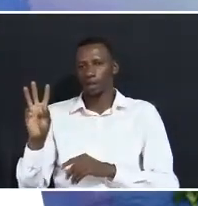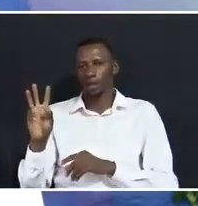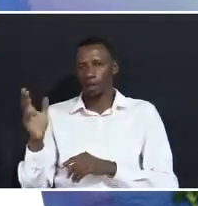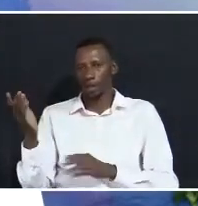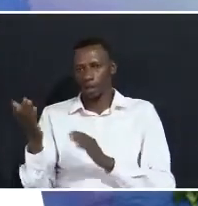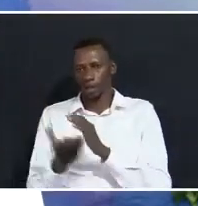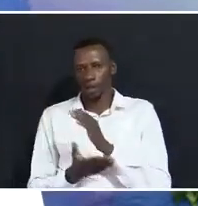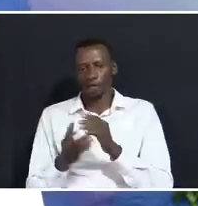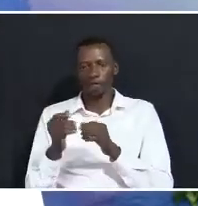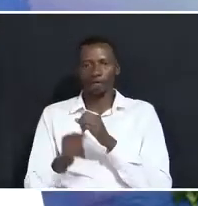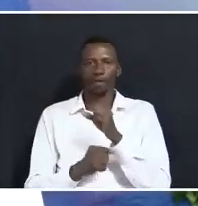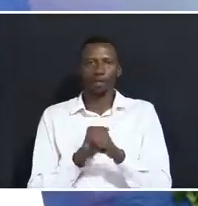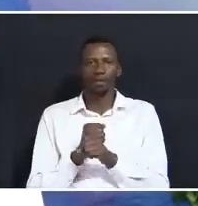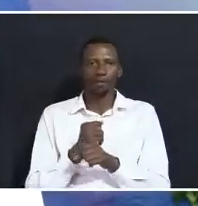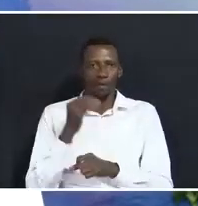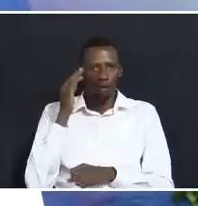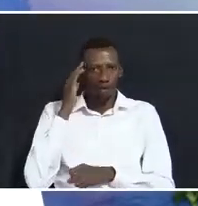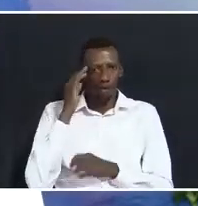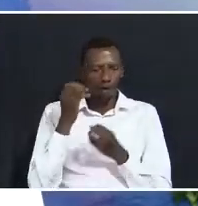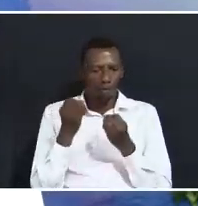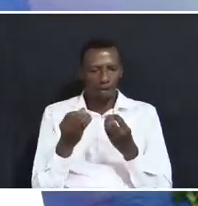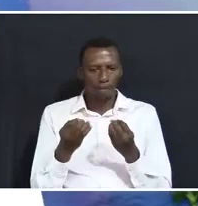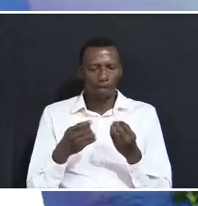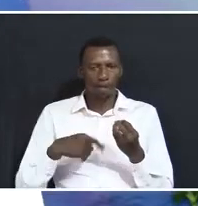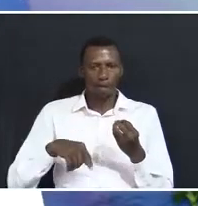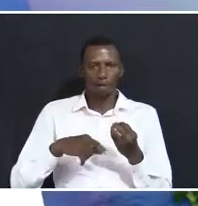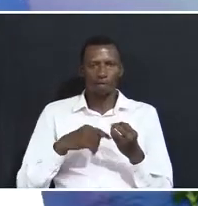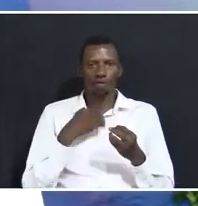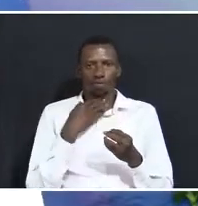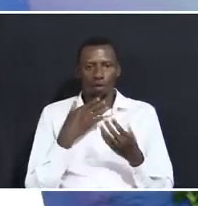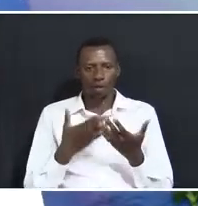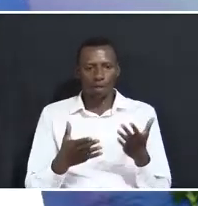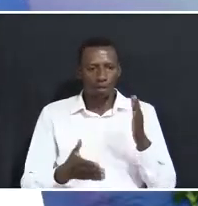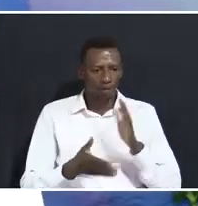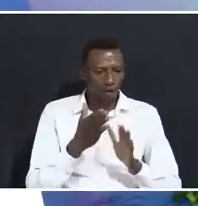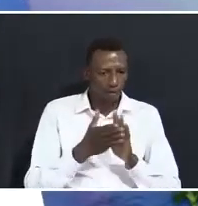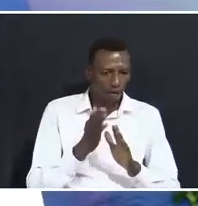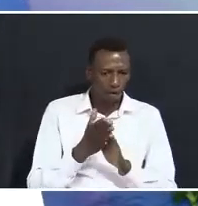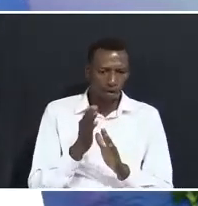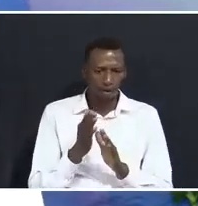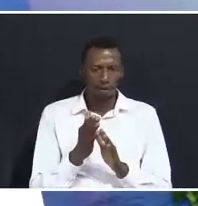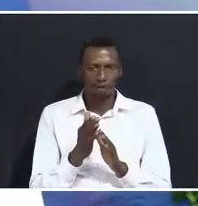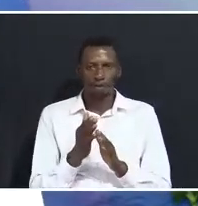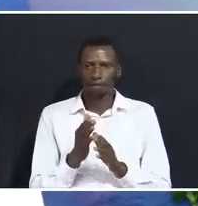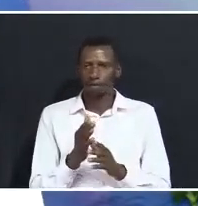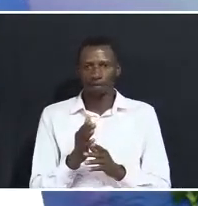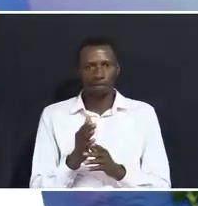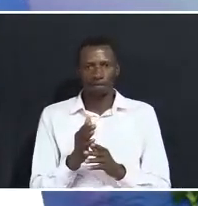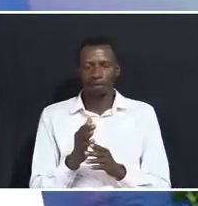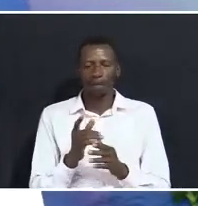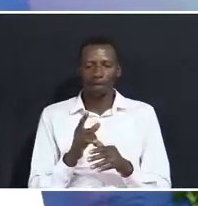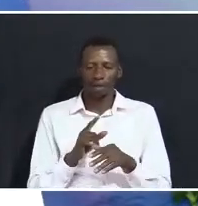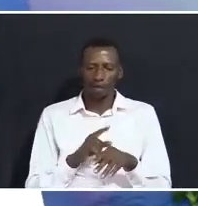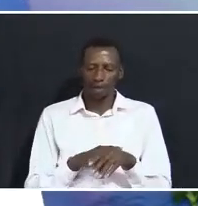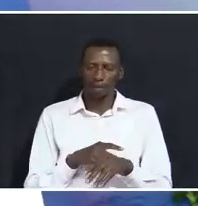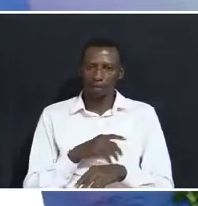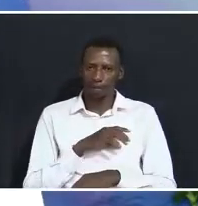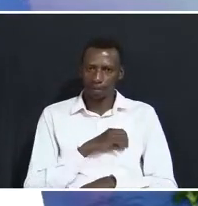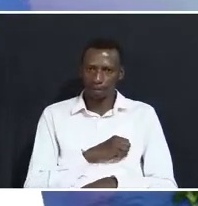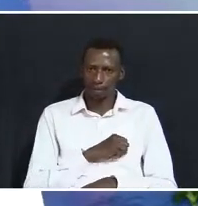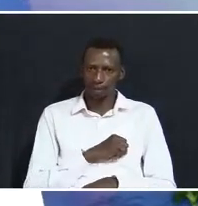3.5 years. I know there are many of us who would like things to be done very quickly. It takes time to